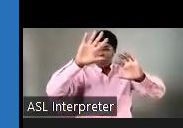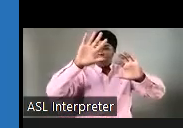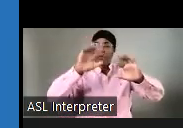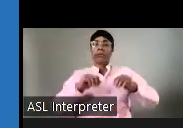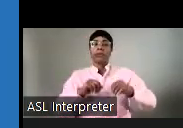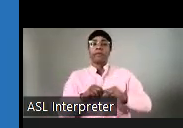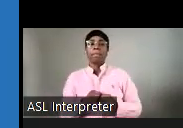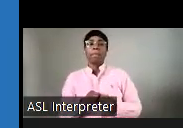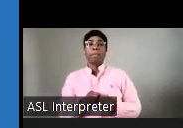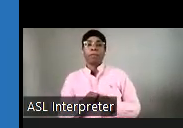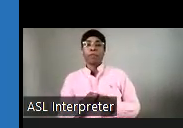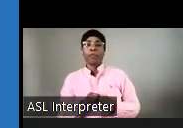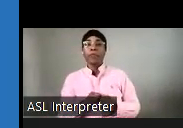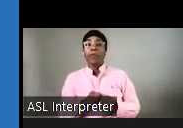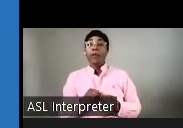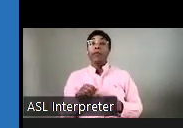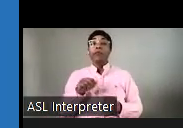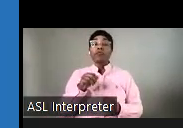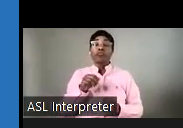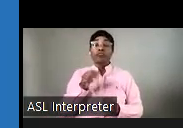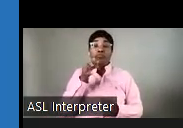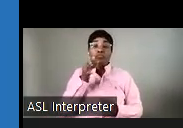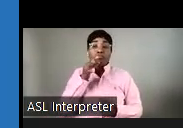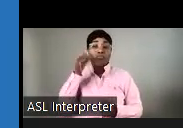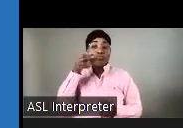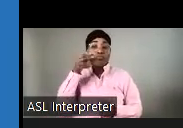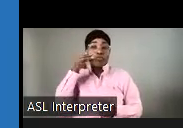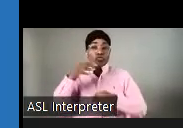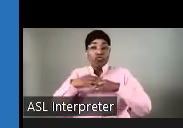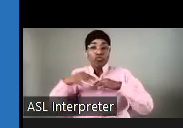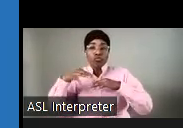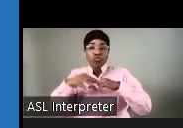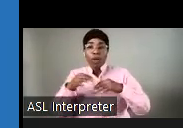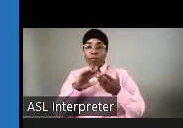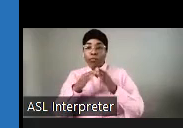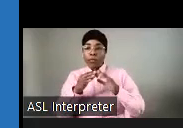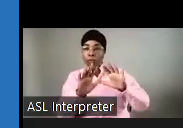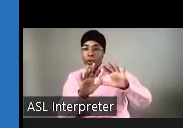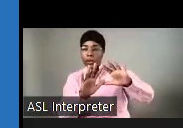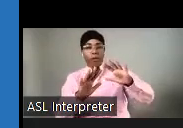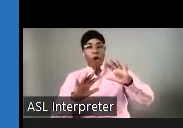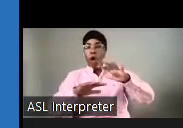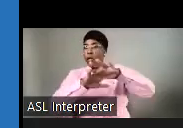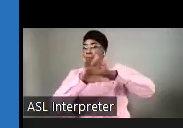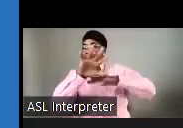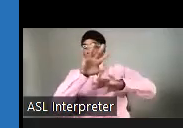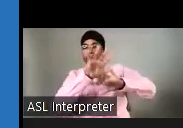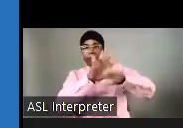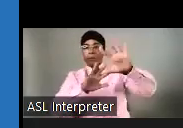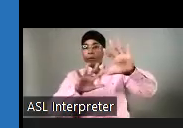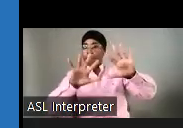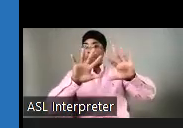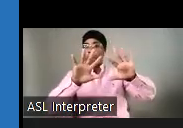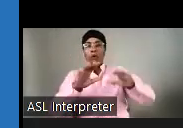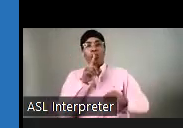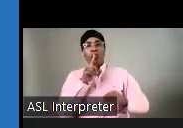There's our tribal communities intermixed among all of these areas. So it's really